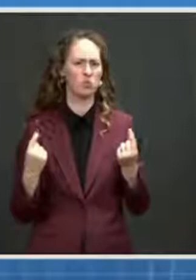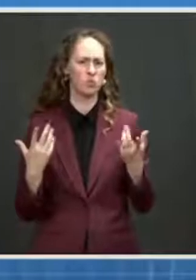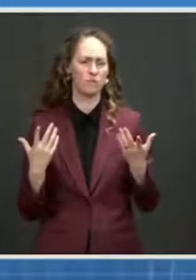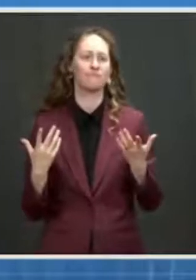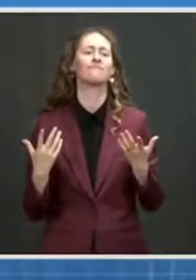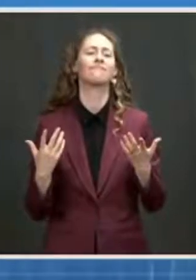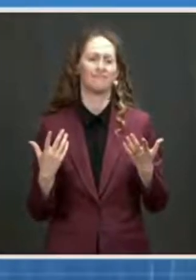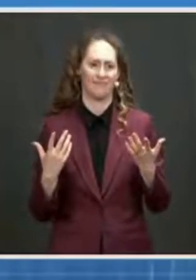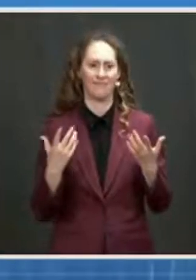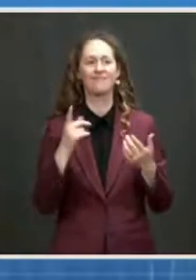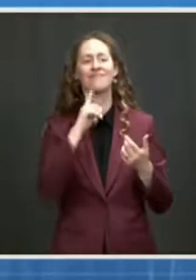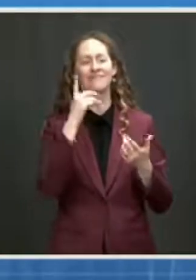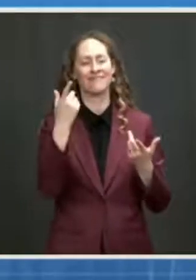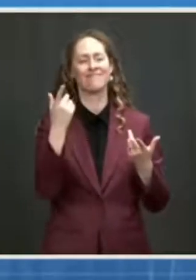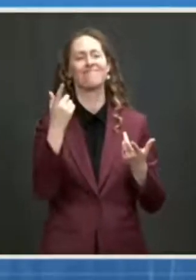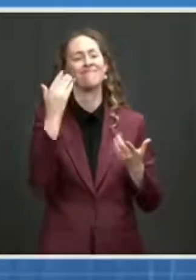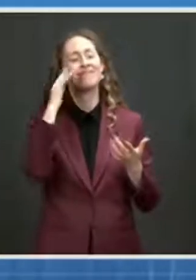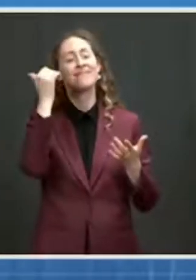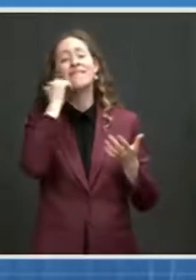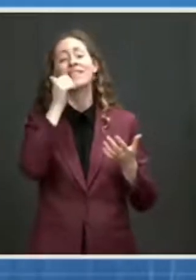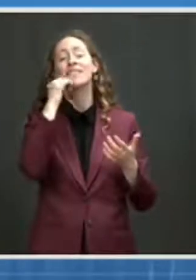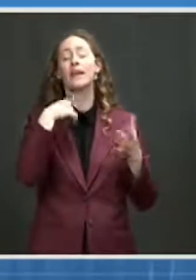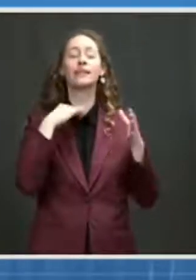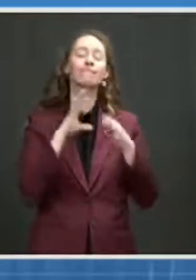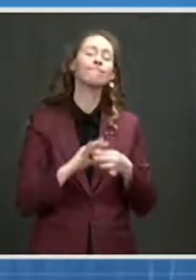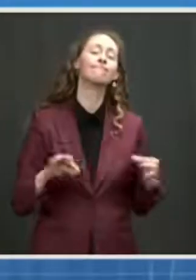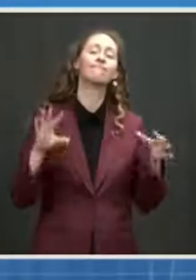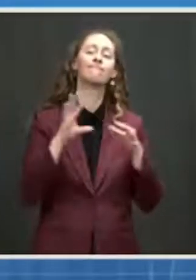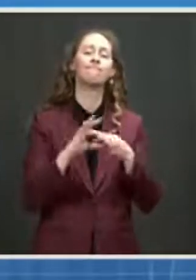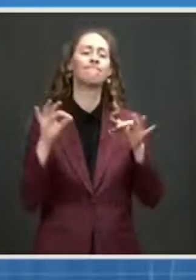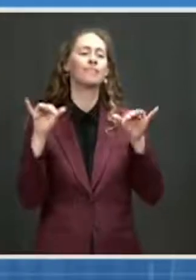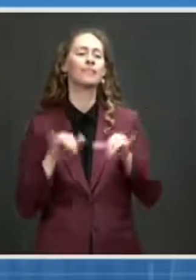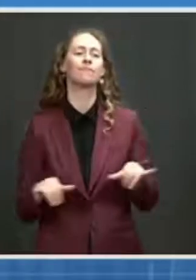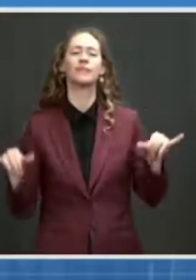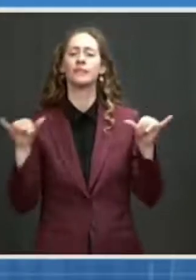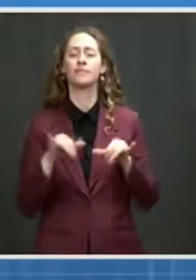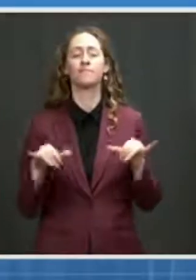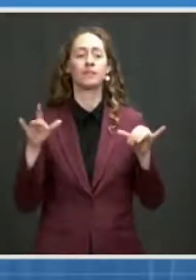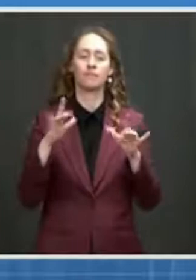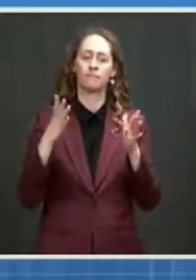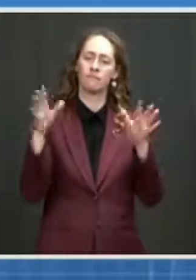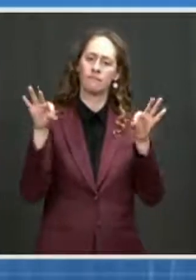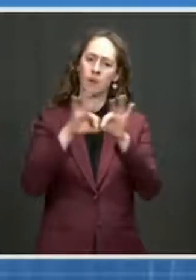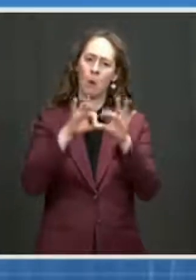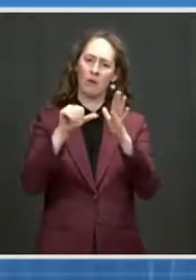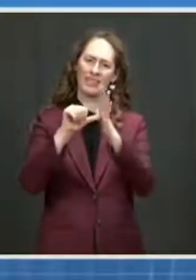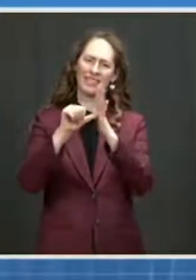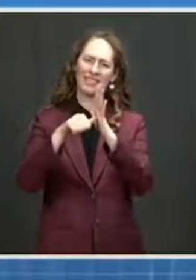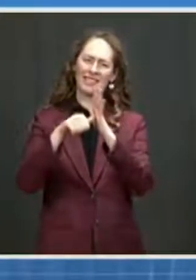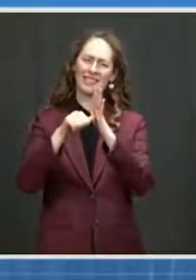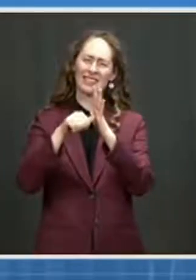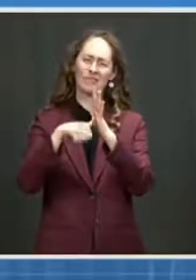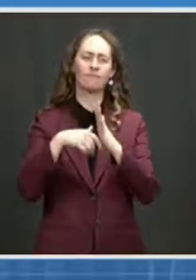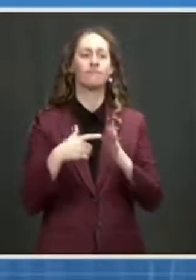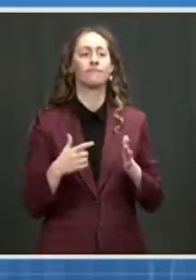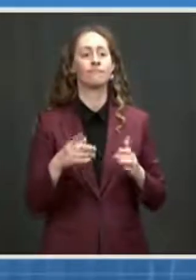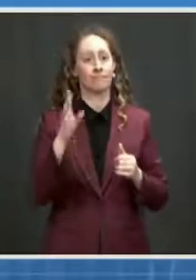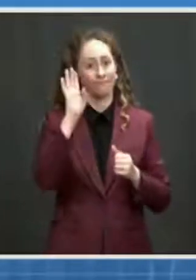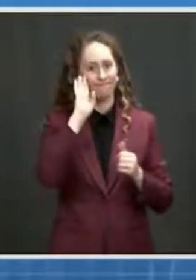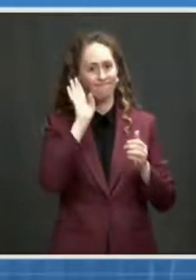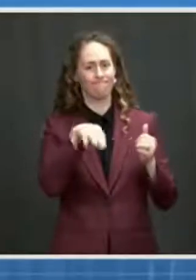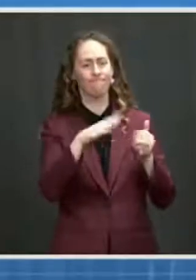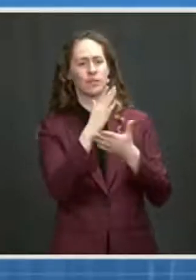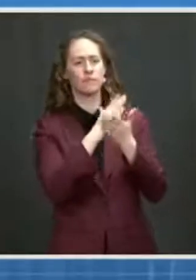single time we've had a briefing, why it's so important. And you're right, there are some states that are falling well below